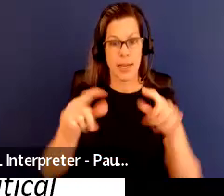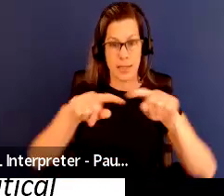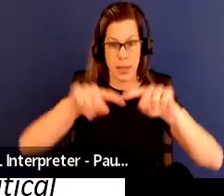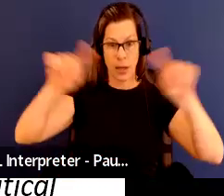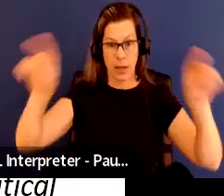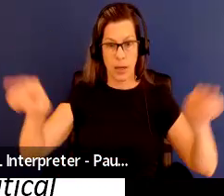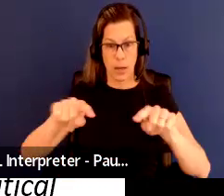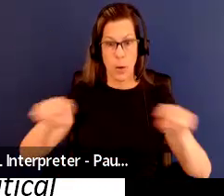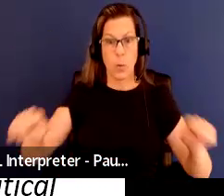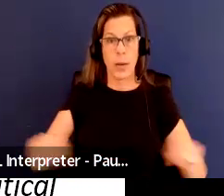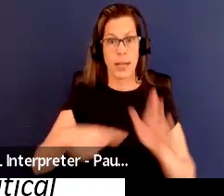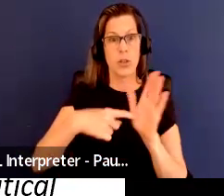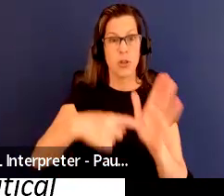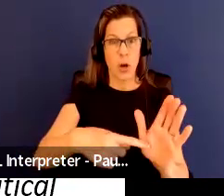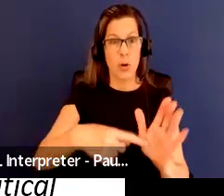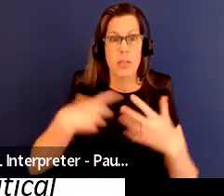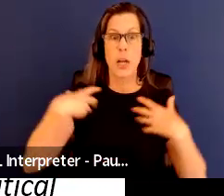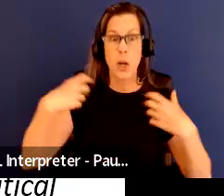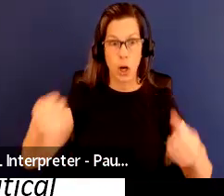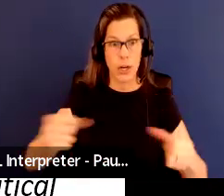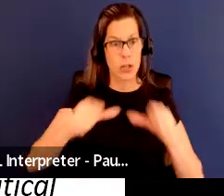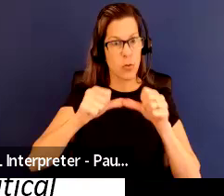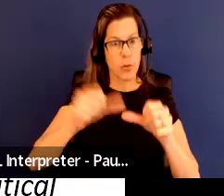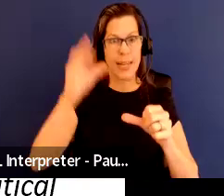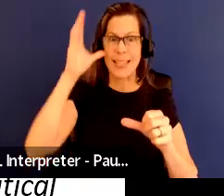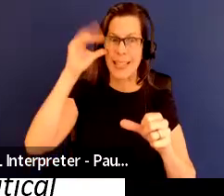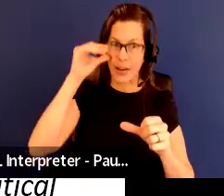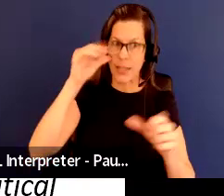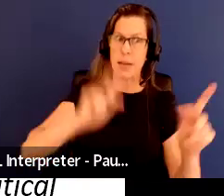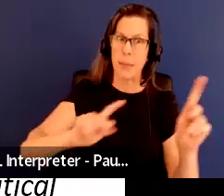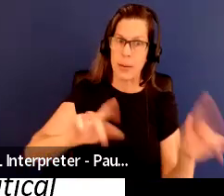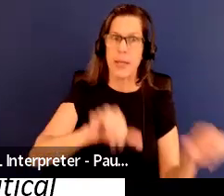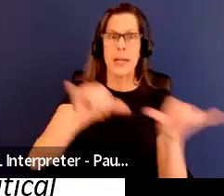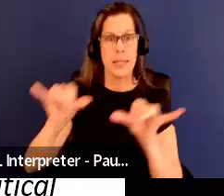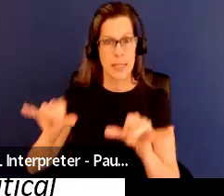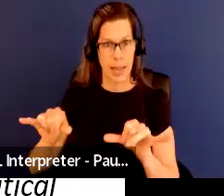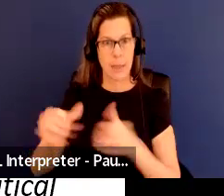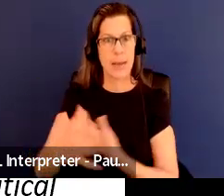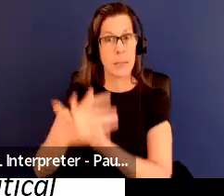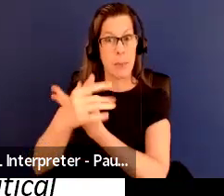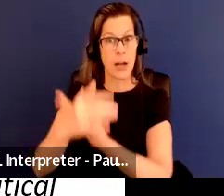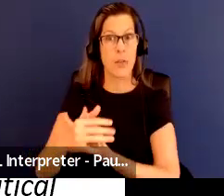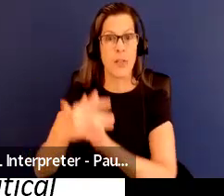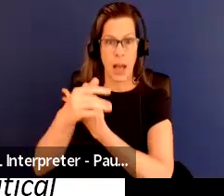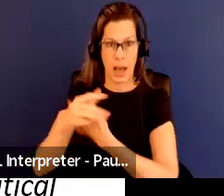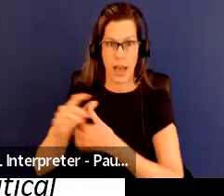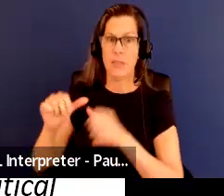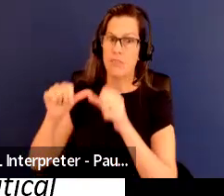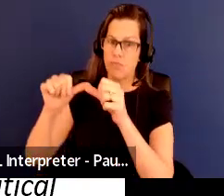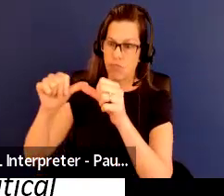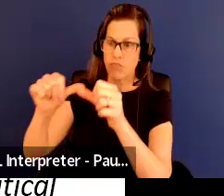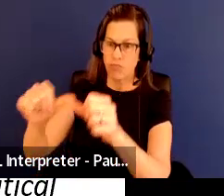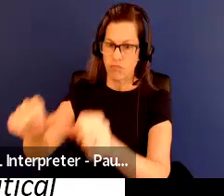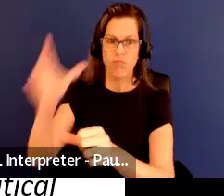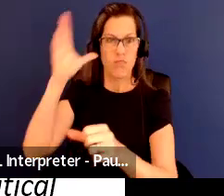and resiliency of people who, like the monarch butterfly, migrate across human-made political borders. The